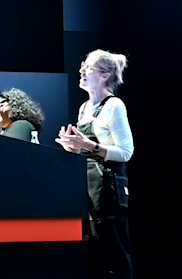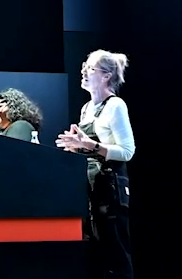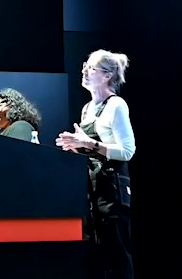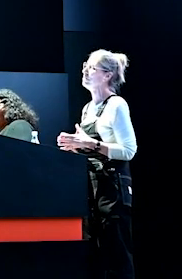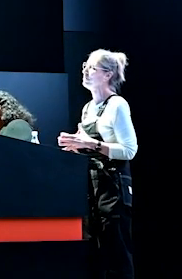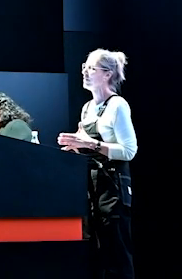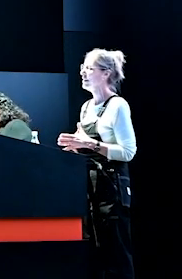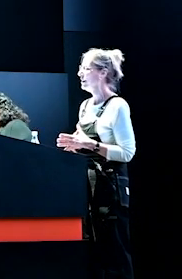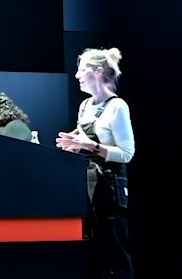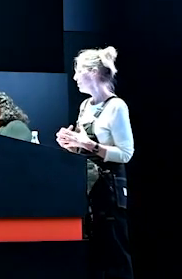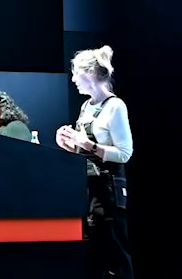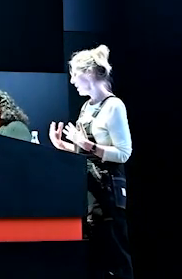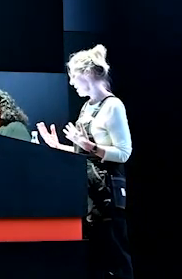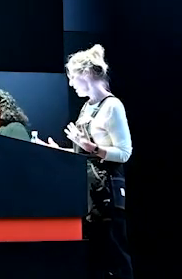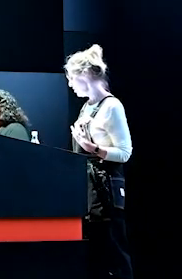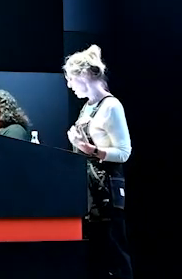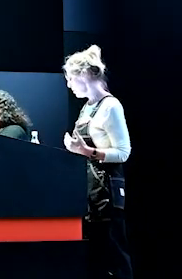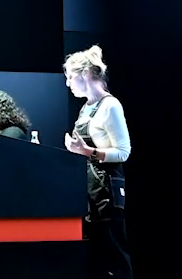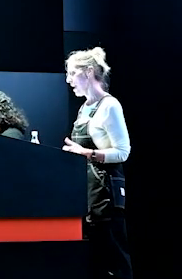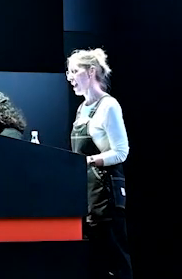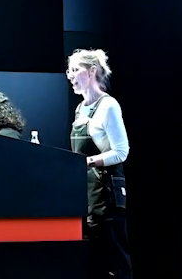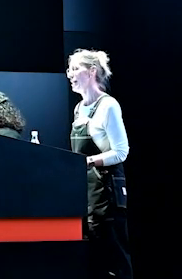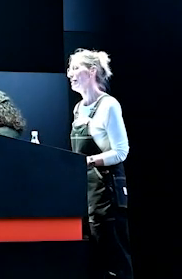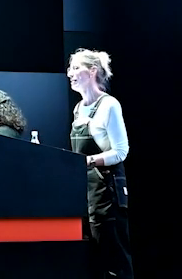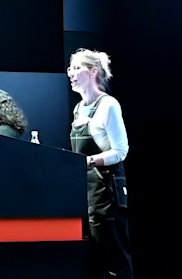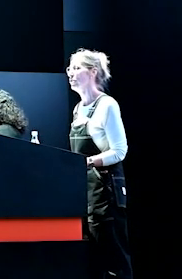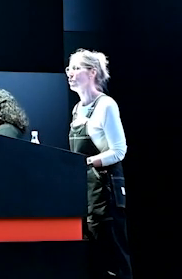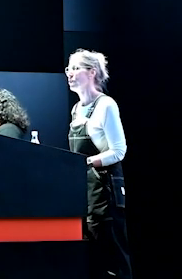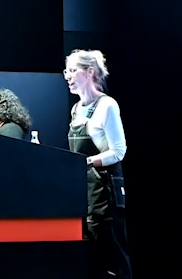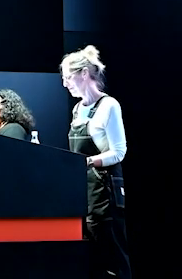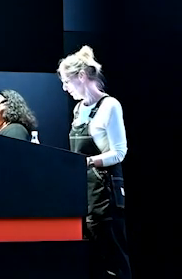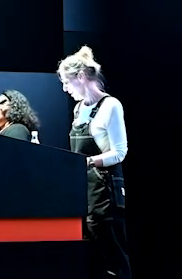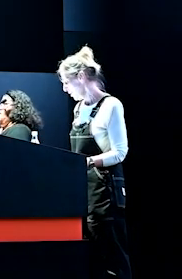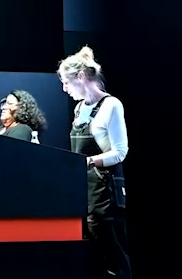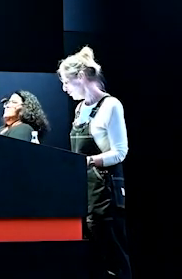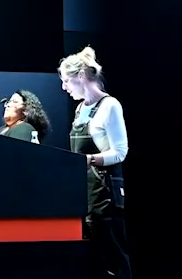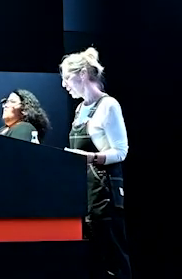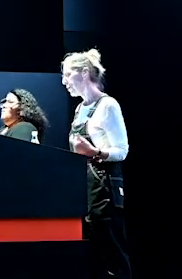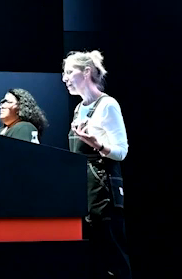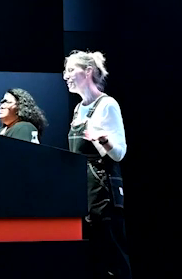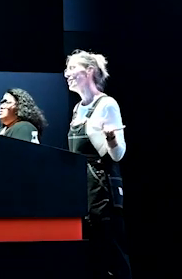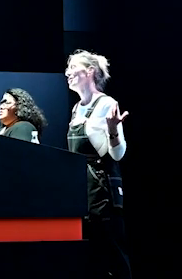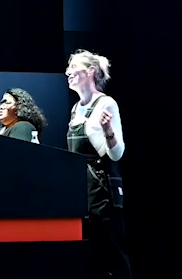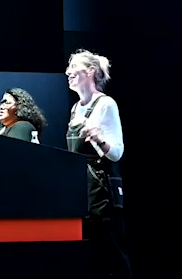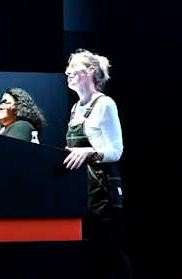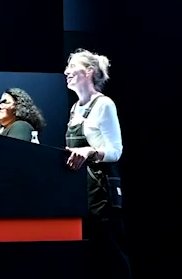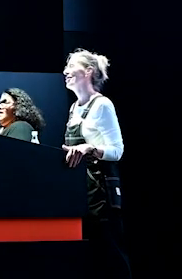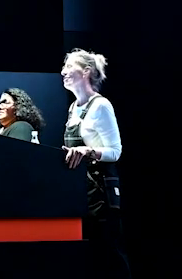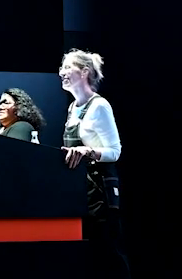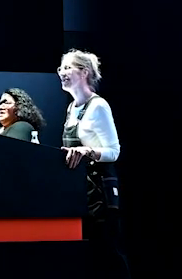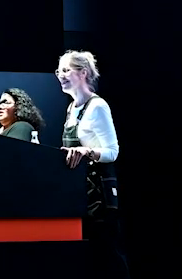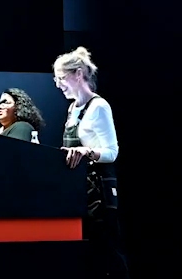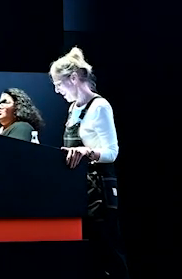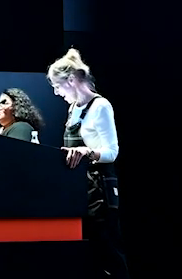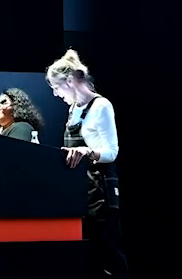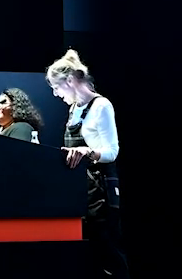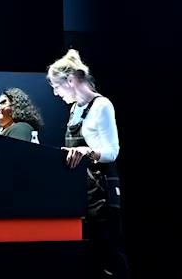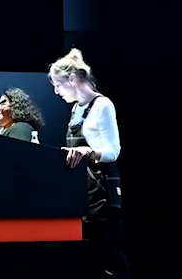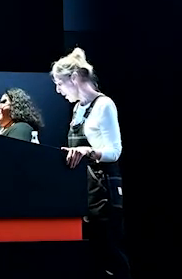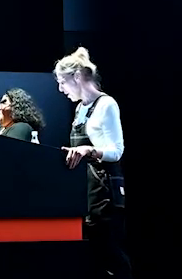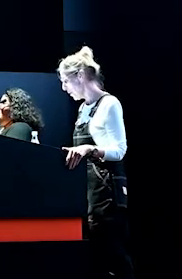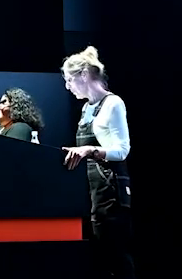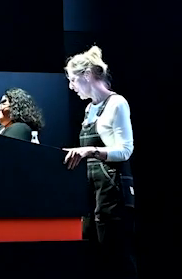that really shaped my design journey? So I was going to share that with